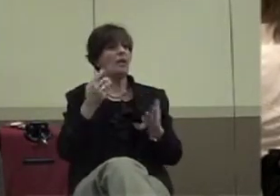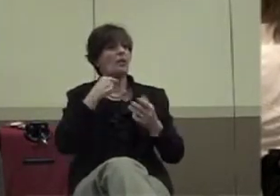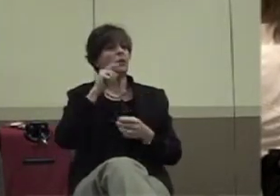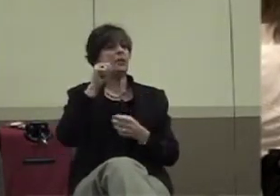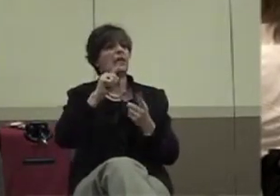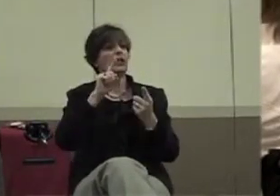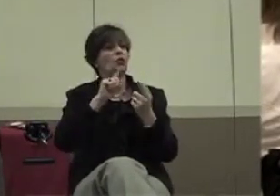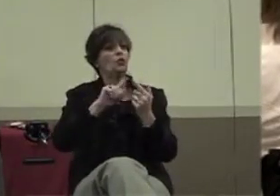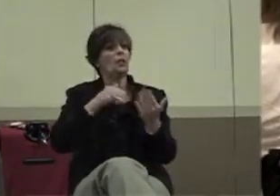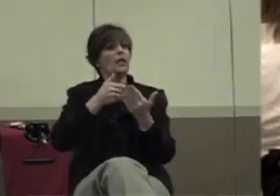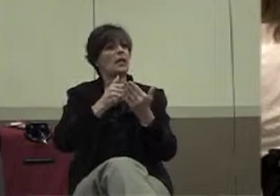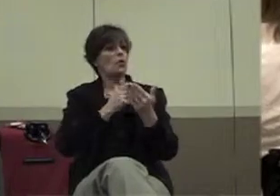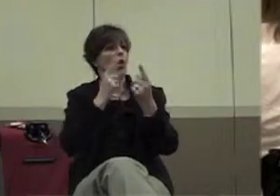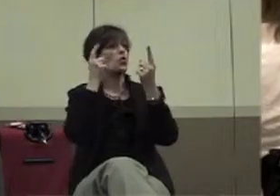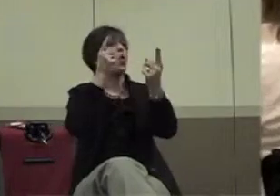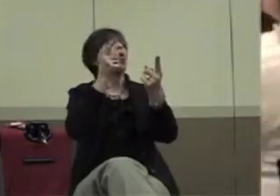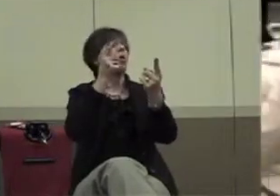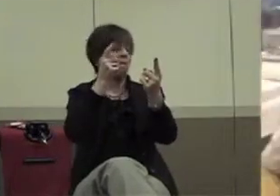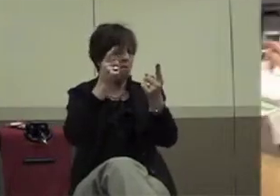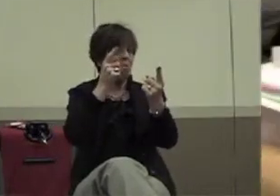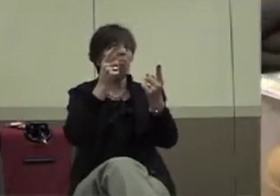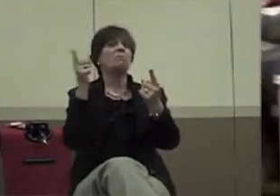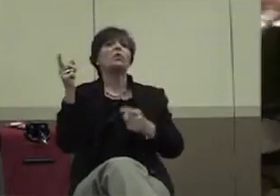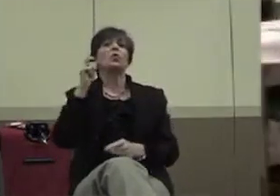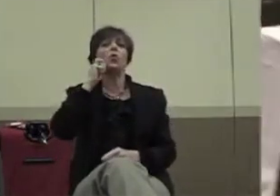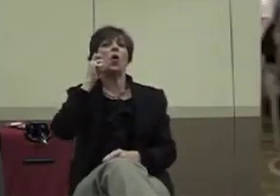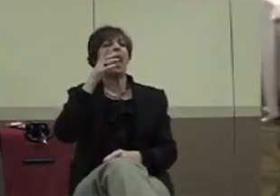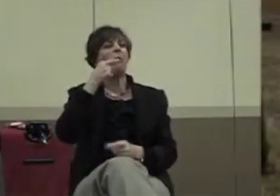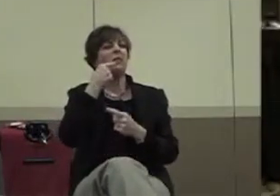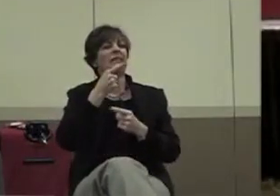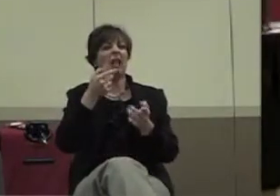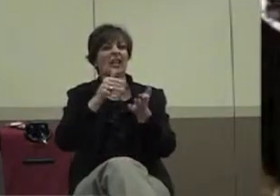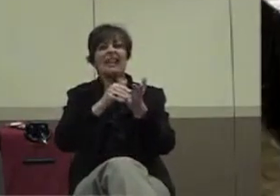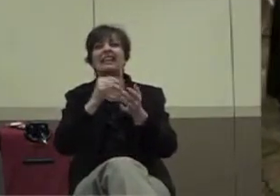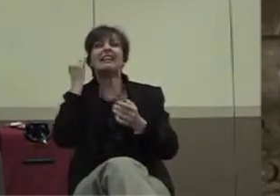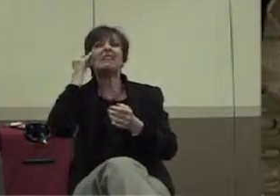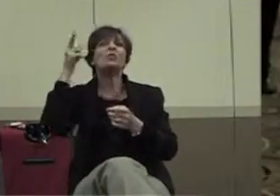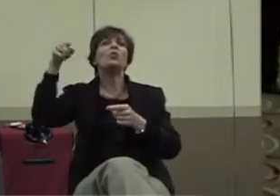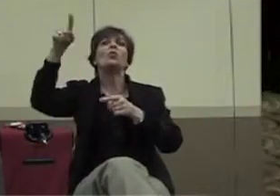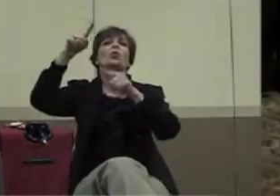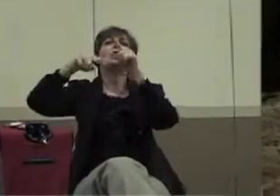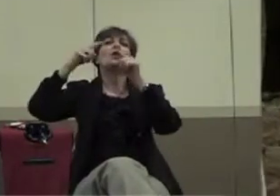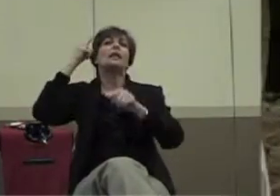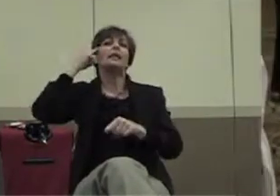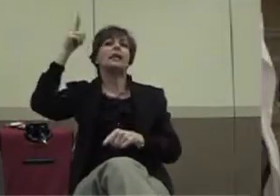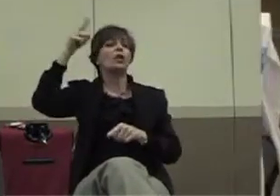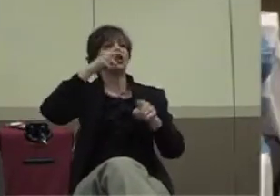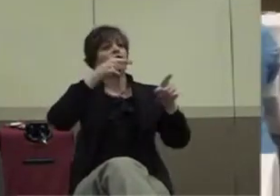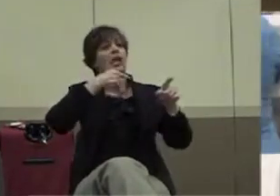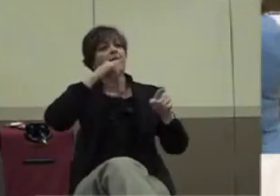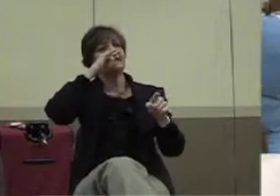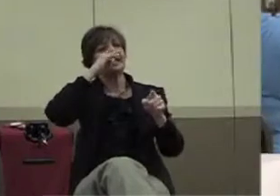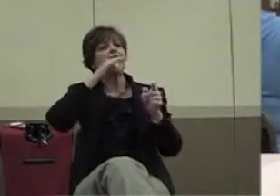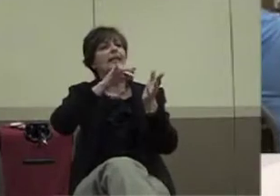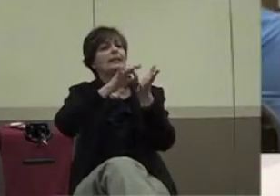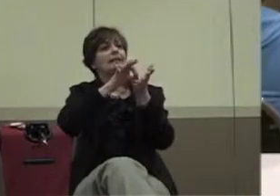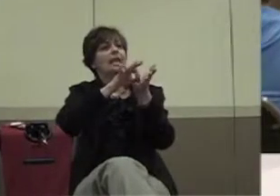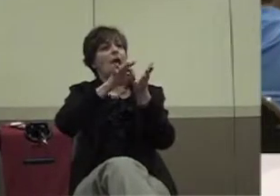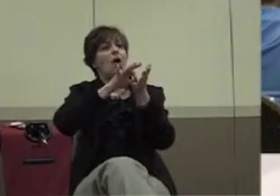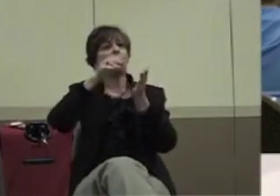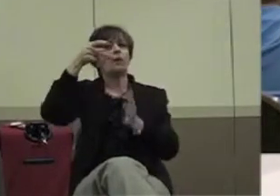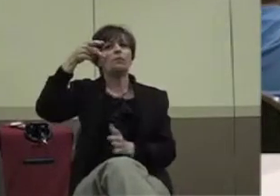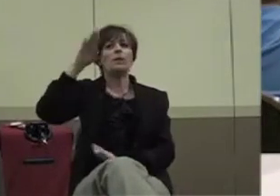of thing. Very cool. I'll repeat that in case you couldn't hear in the back. She has kids count the PBIS bucks or dollars